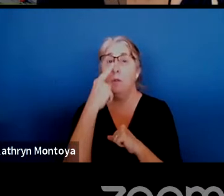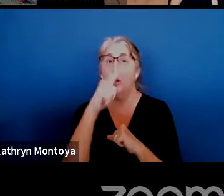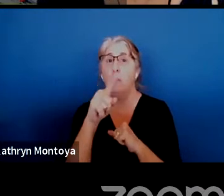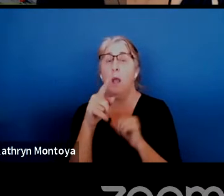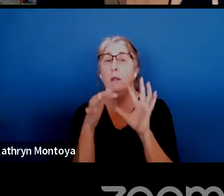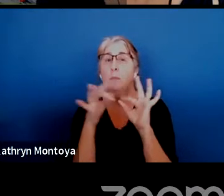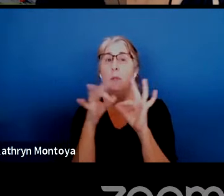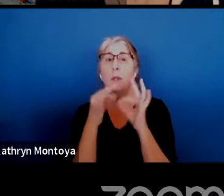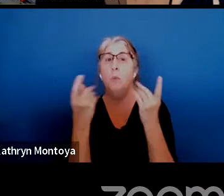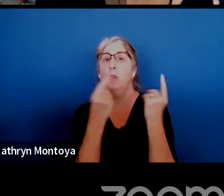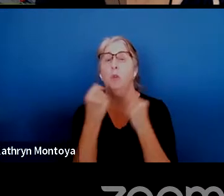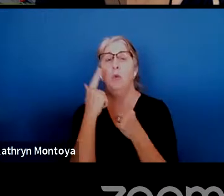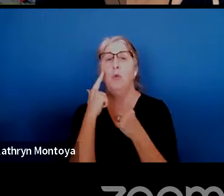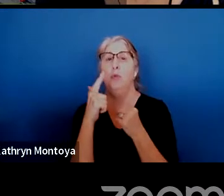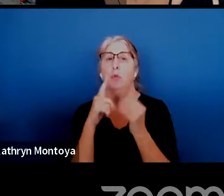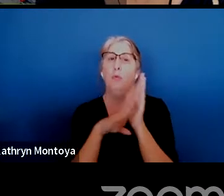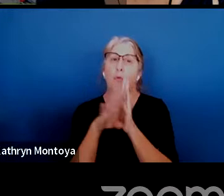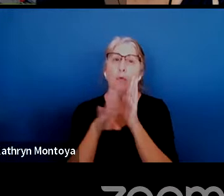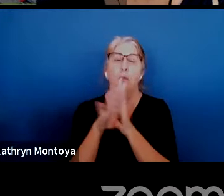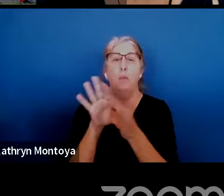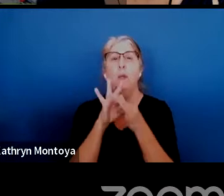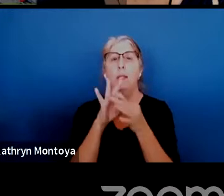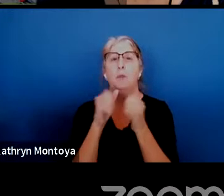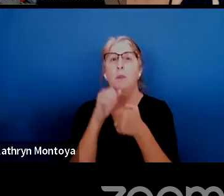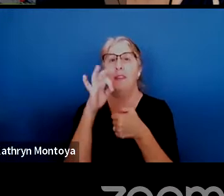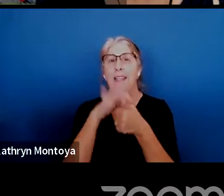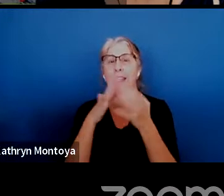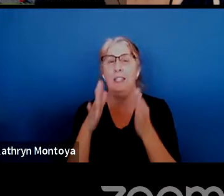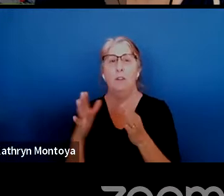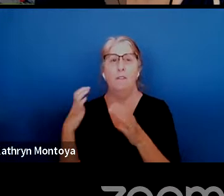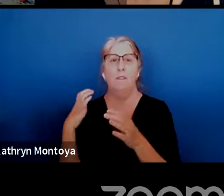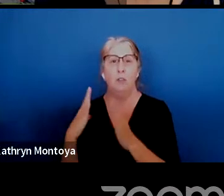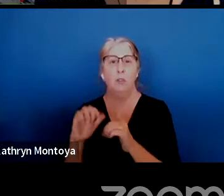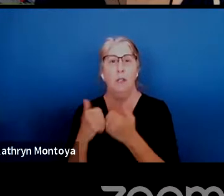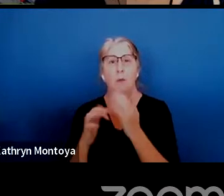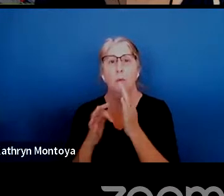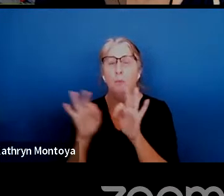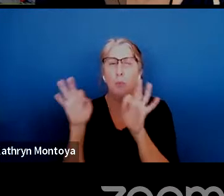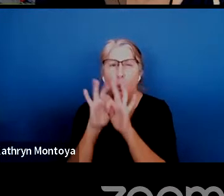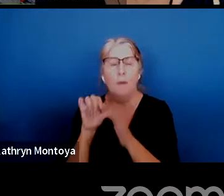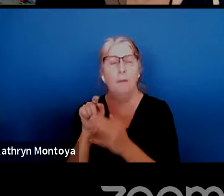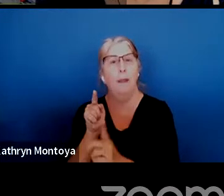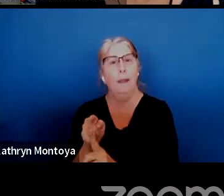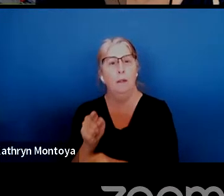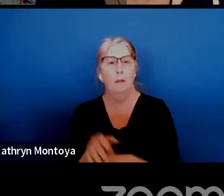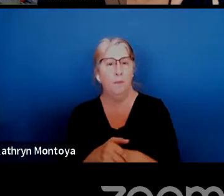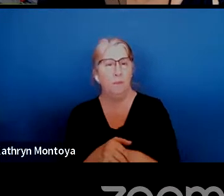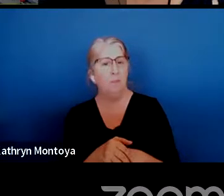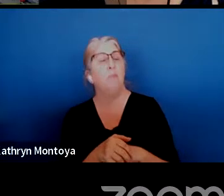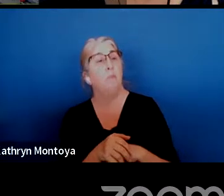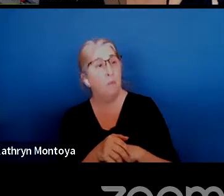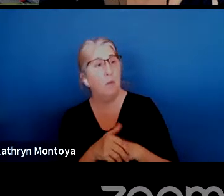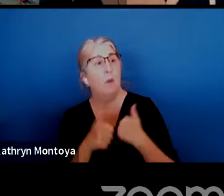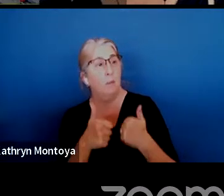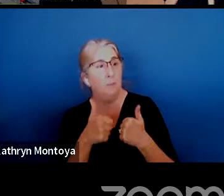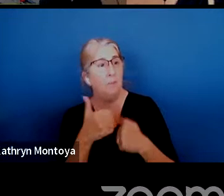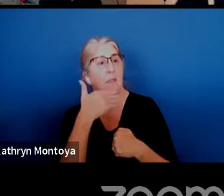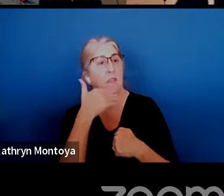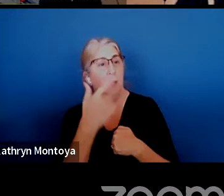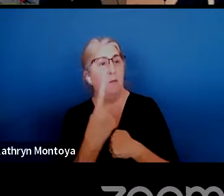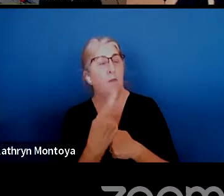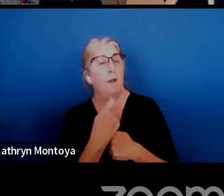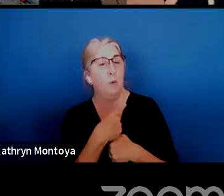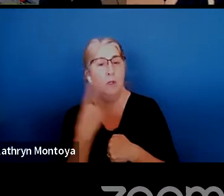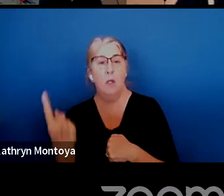form a relationship with elected officials and how that's important. Yeah, absolutely. Thanks for the question. I